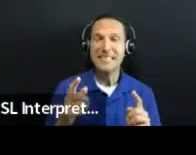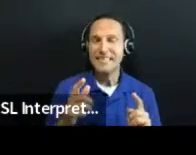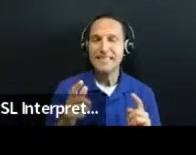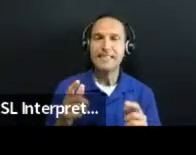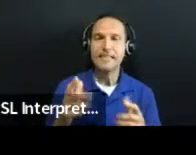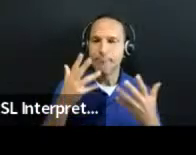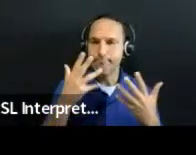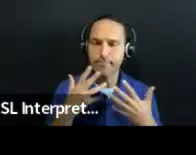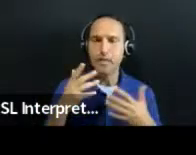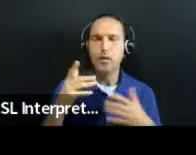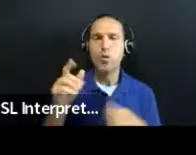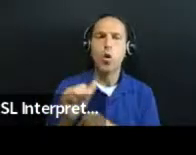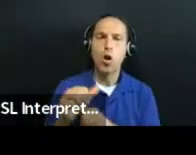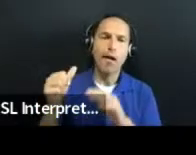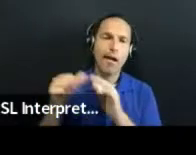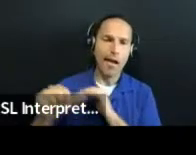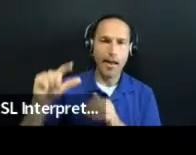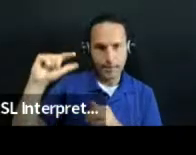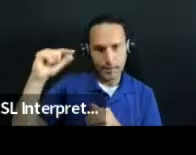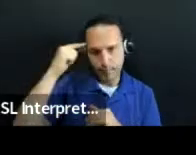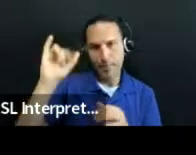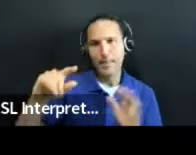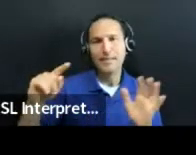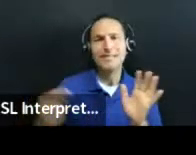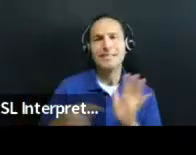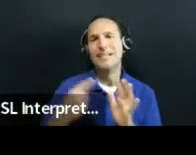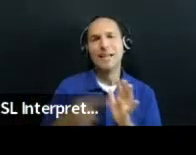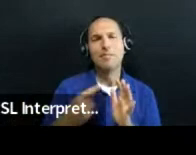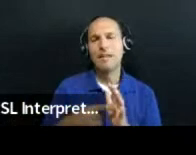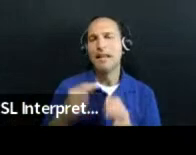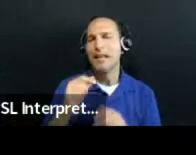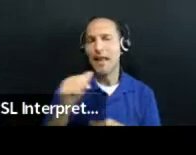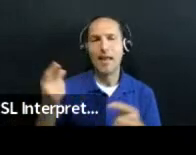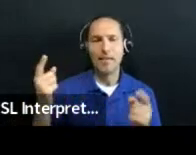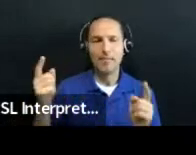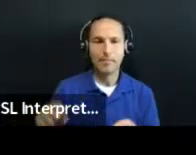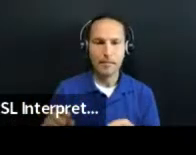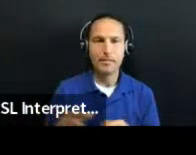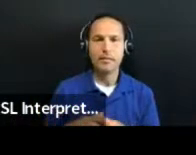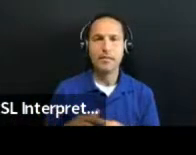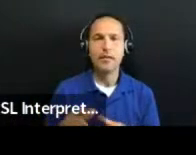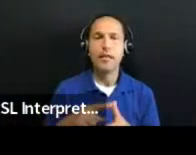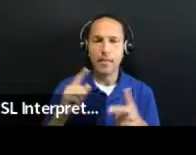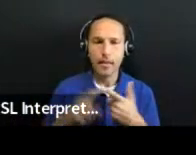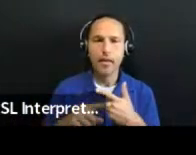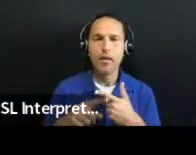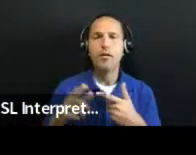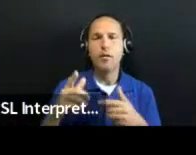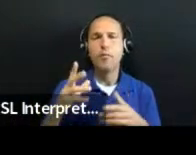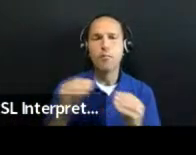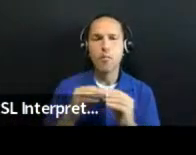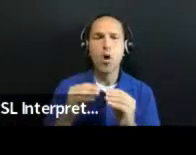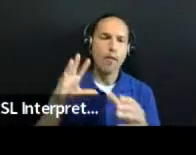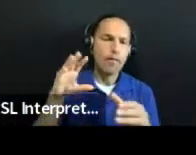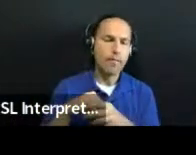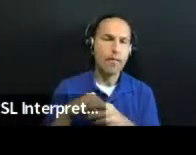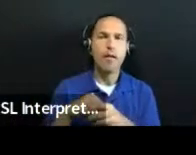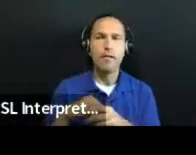you work for government, this is sometimes not the case, and we can get into that a little bit more later. But